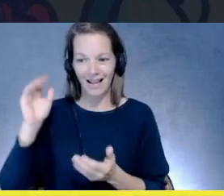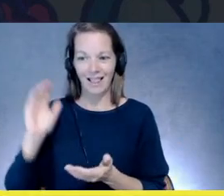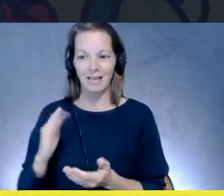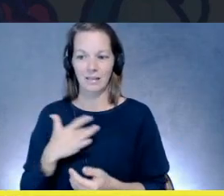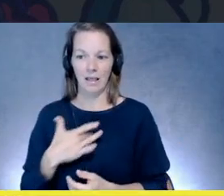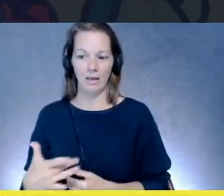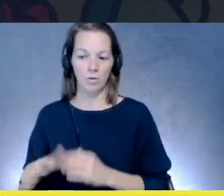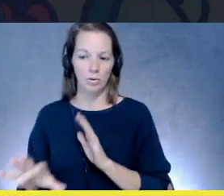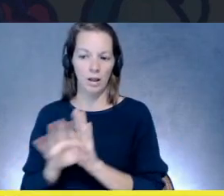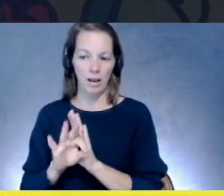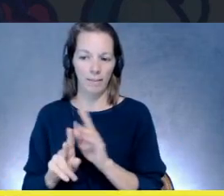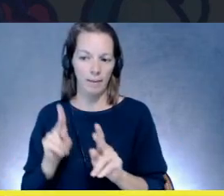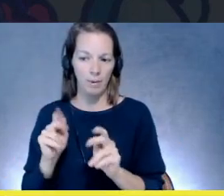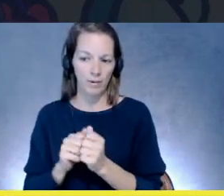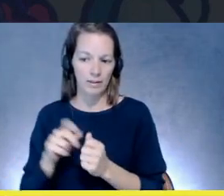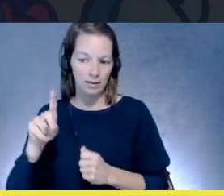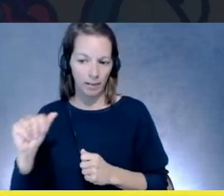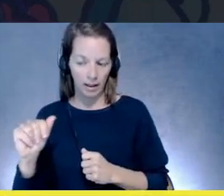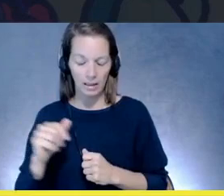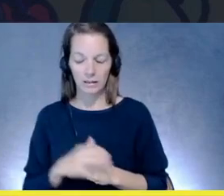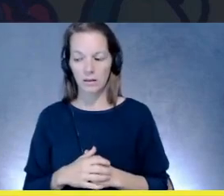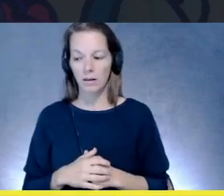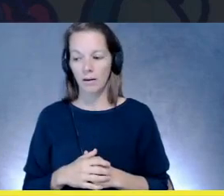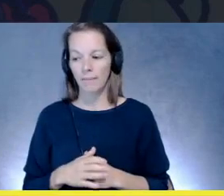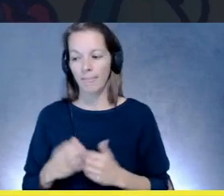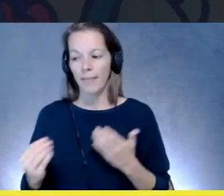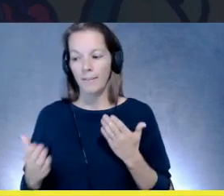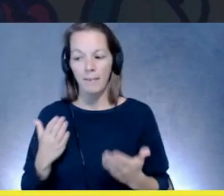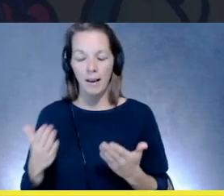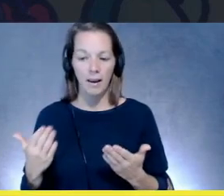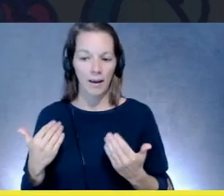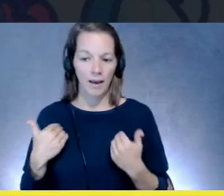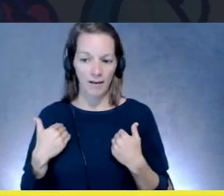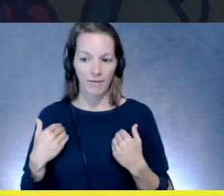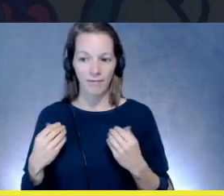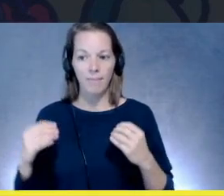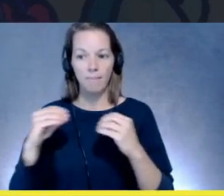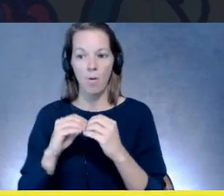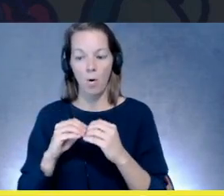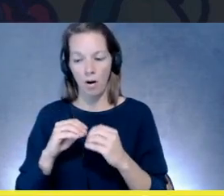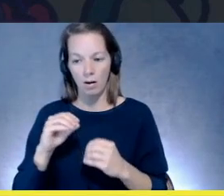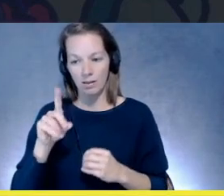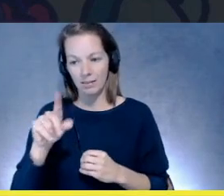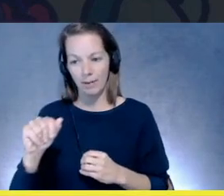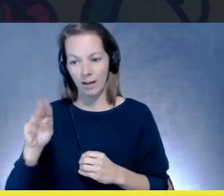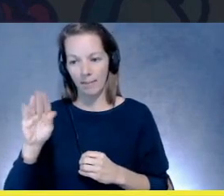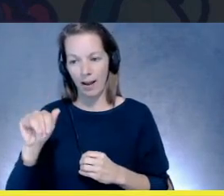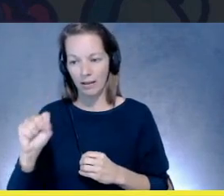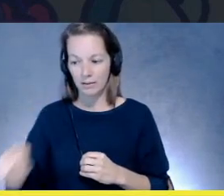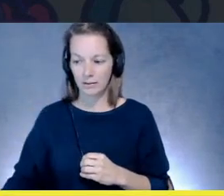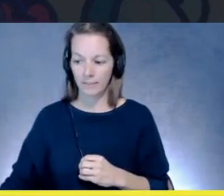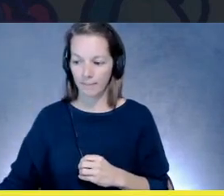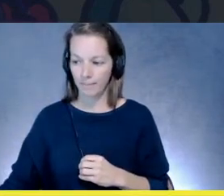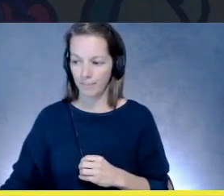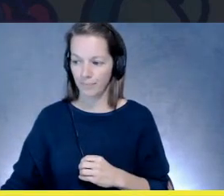people with disabilities and may have greater disability bias. Next slide.